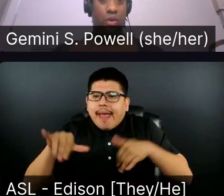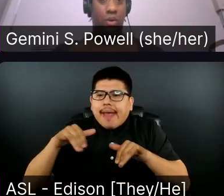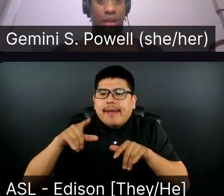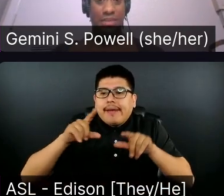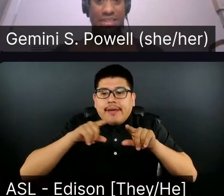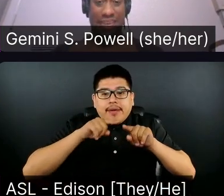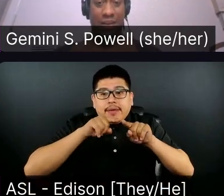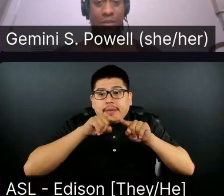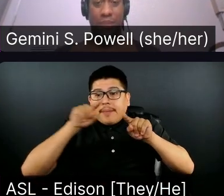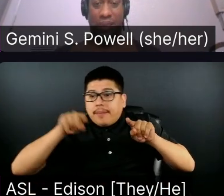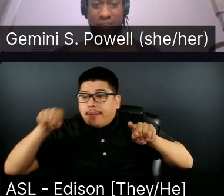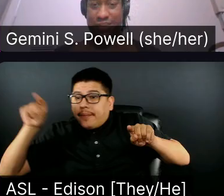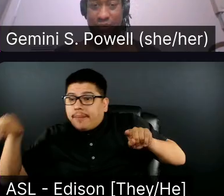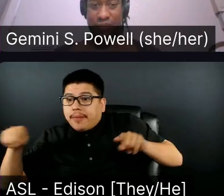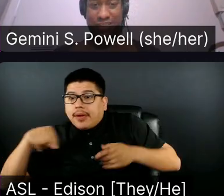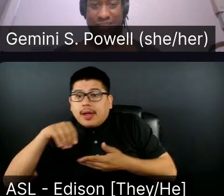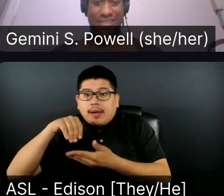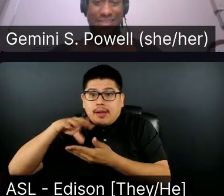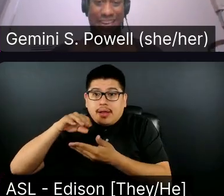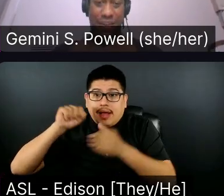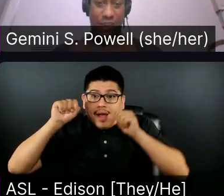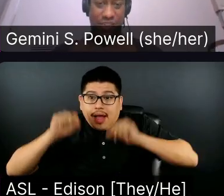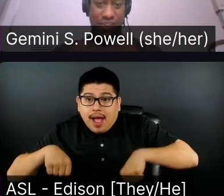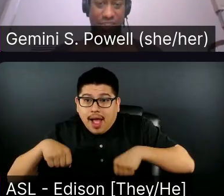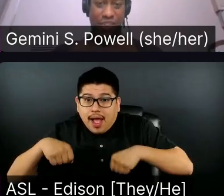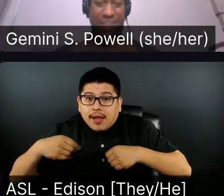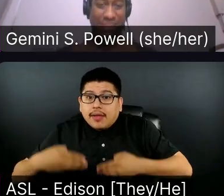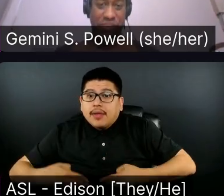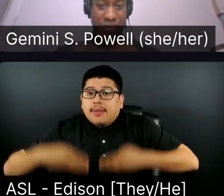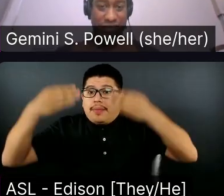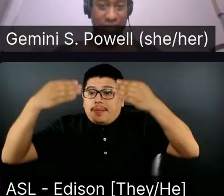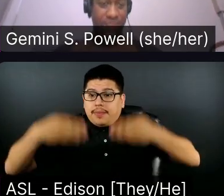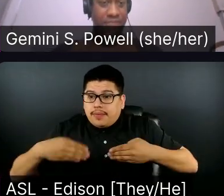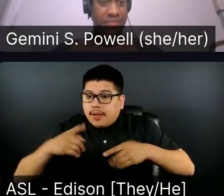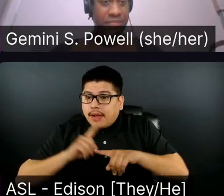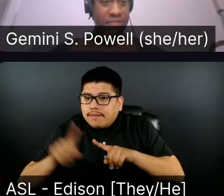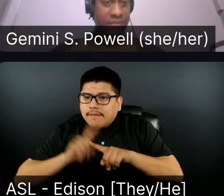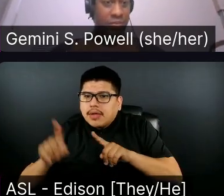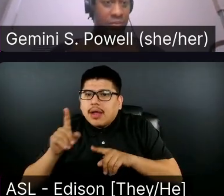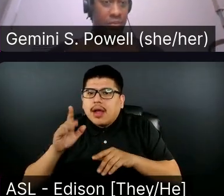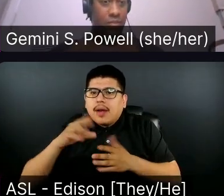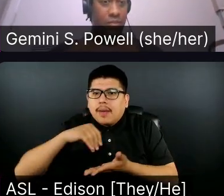page scroll up and down based on some of these existing animations and transitions.